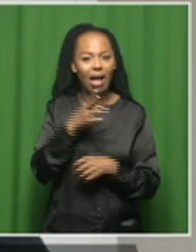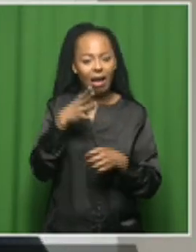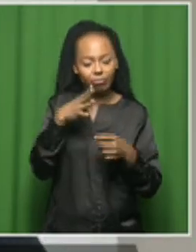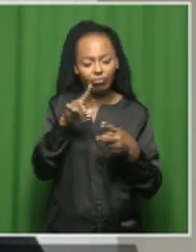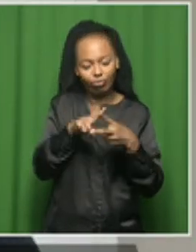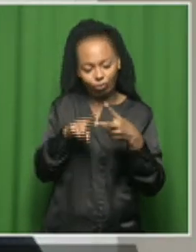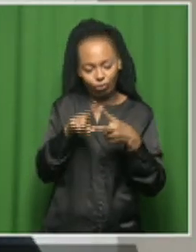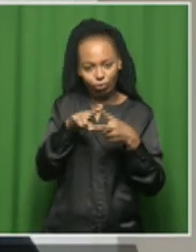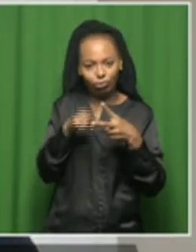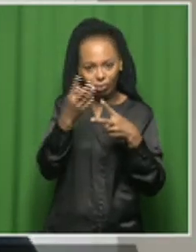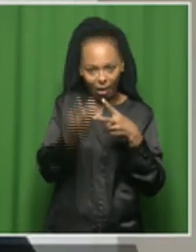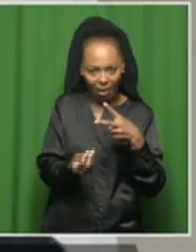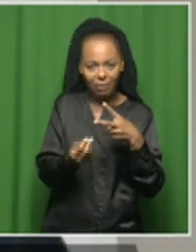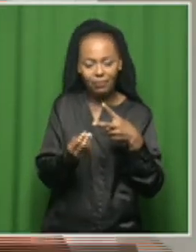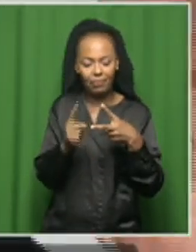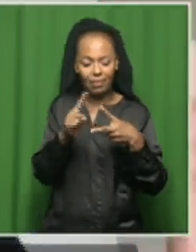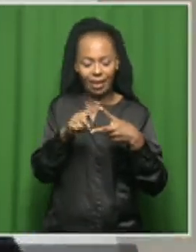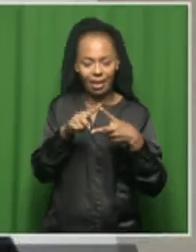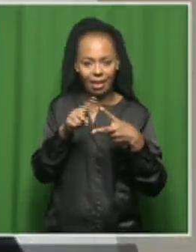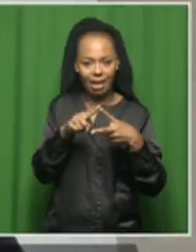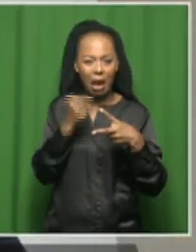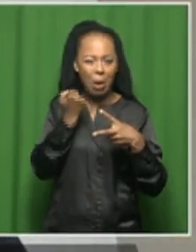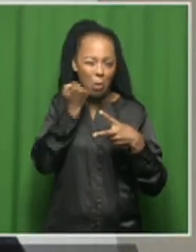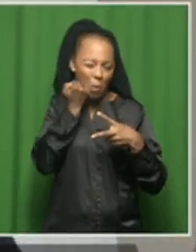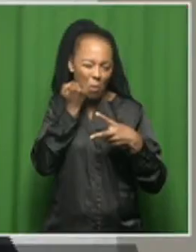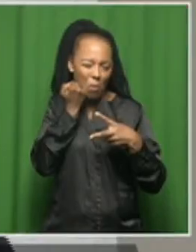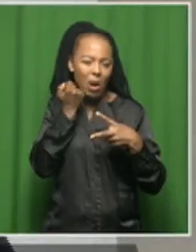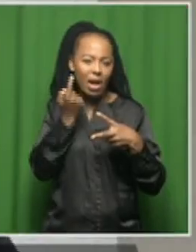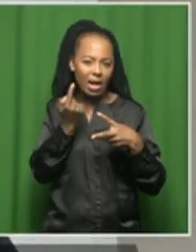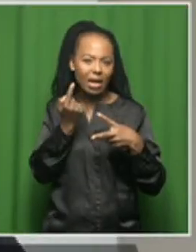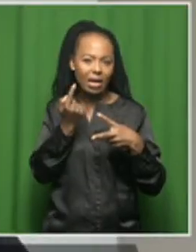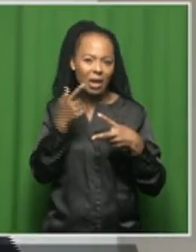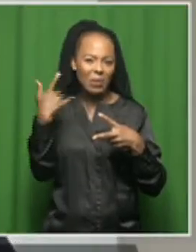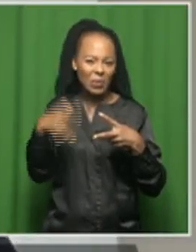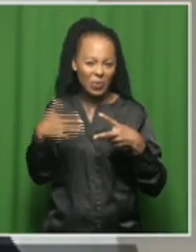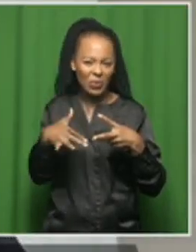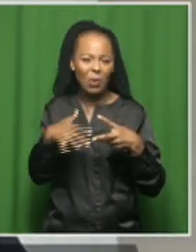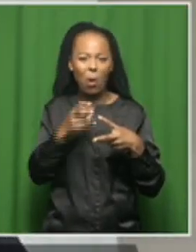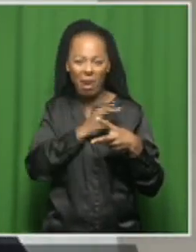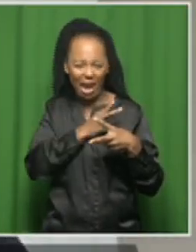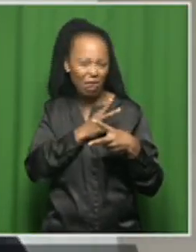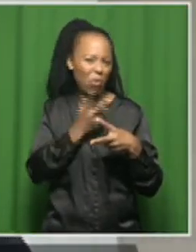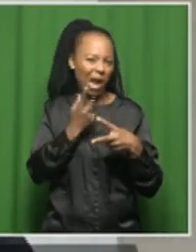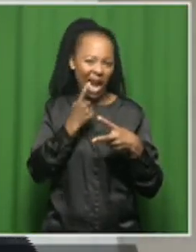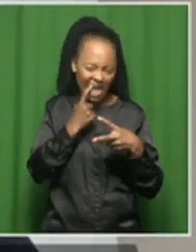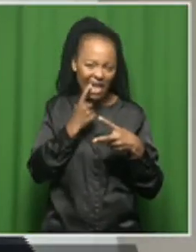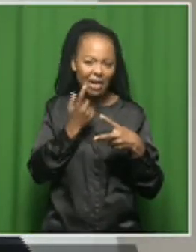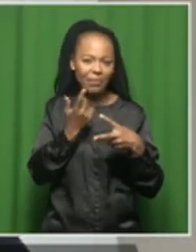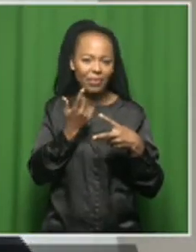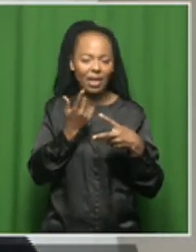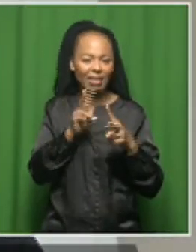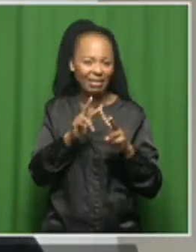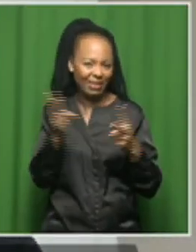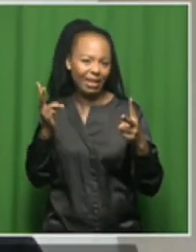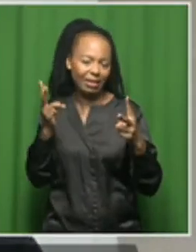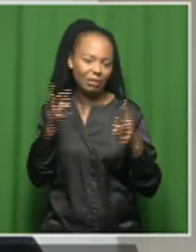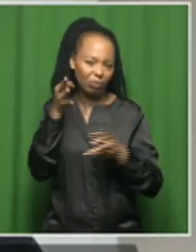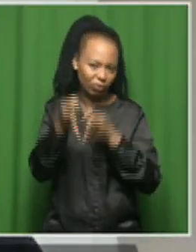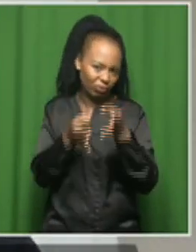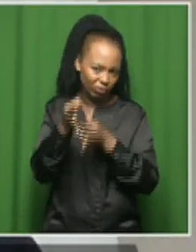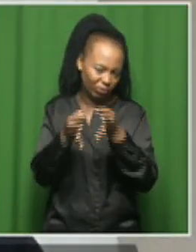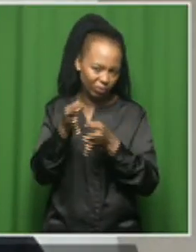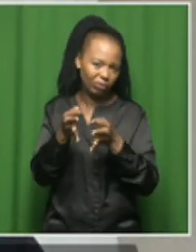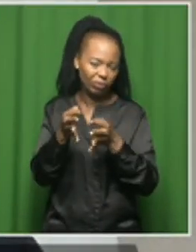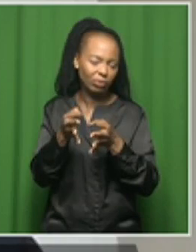rheumatoid arthritis. So when you say arthritis, it's a very broad term to describe all these types of arthritis. The